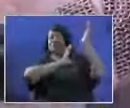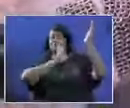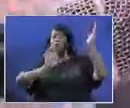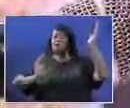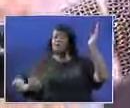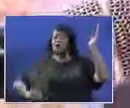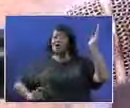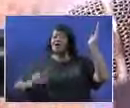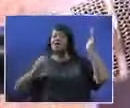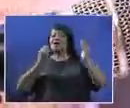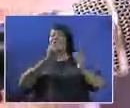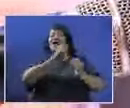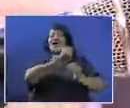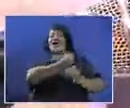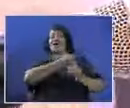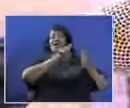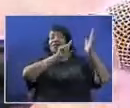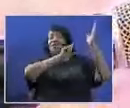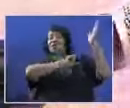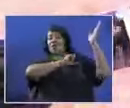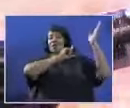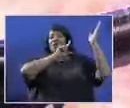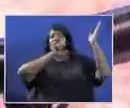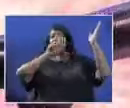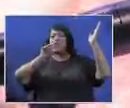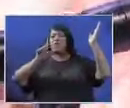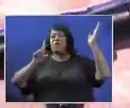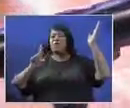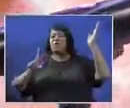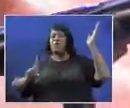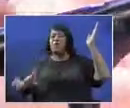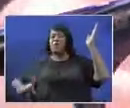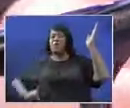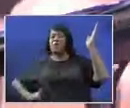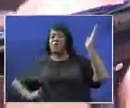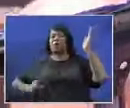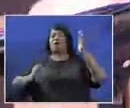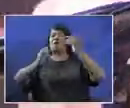safe. I love everybody